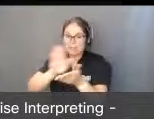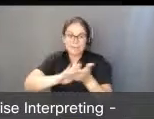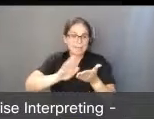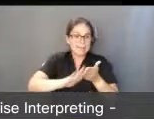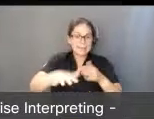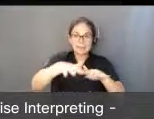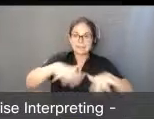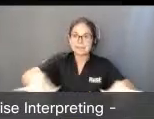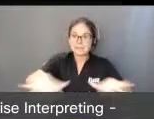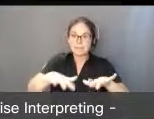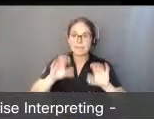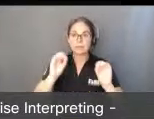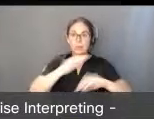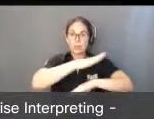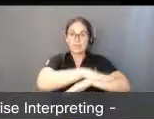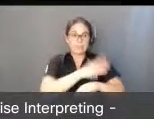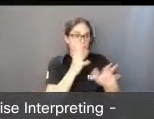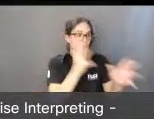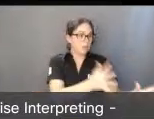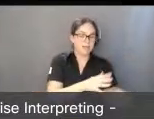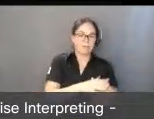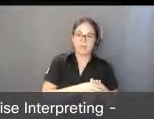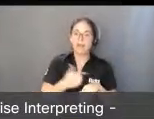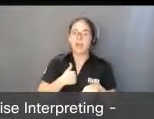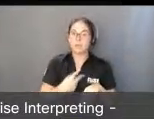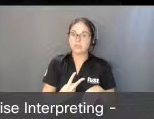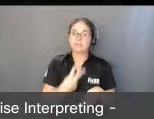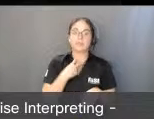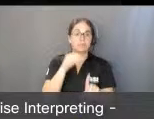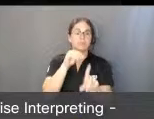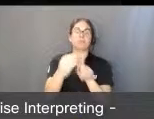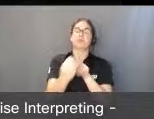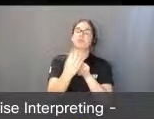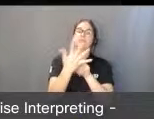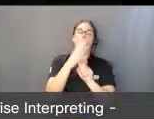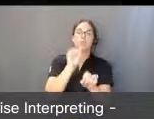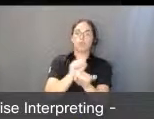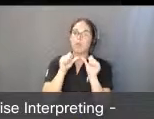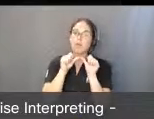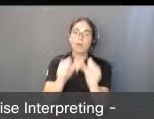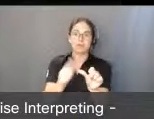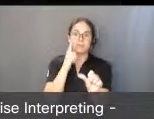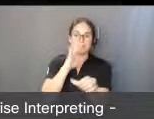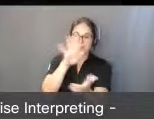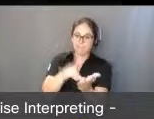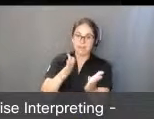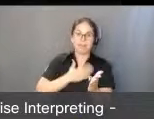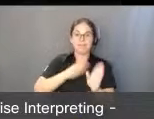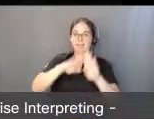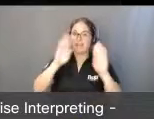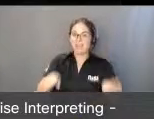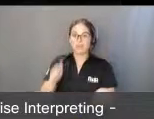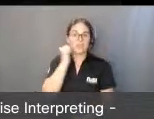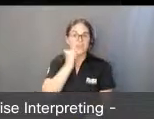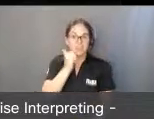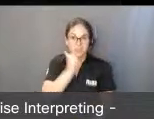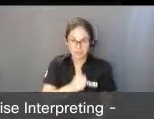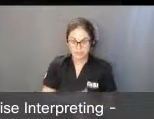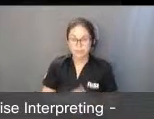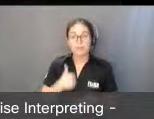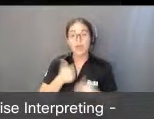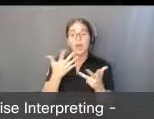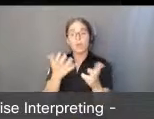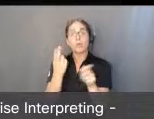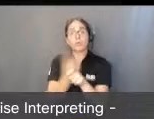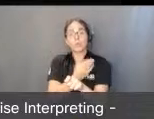walk away from. There was no way to get away from work because it was always out there in the middle of everything. I would like to use my classroom because